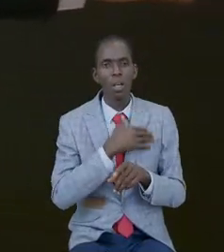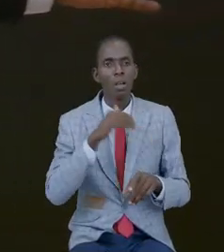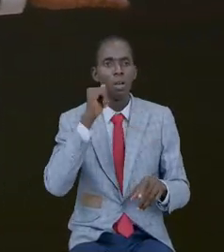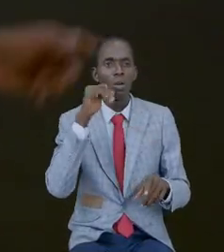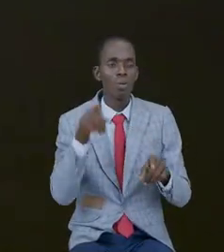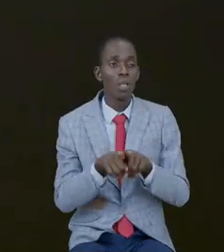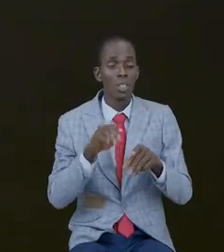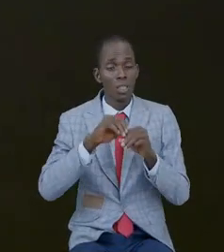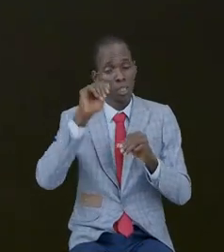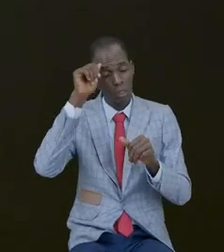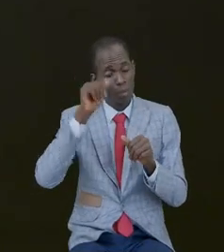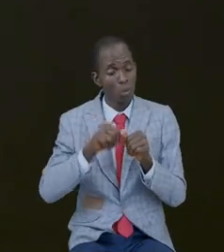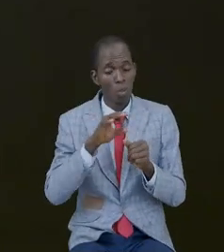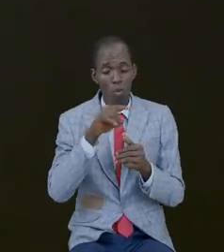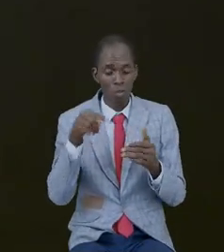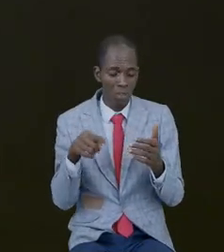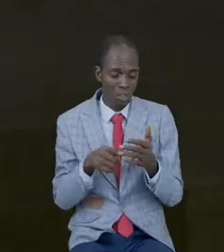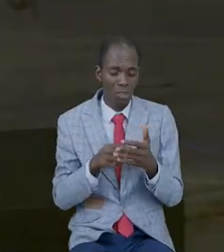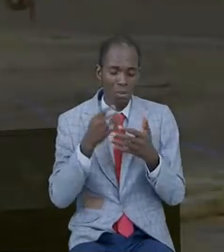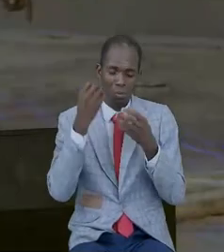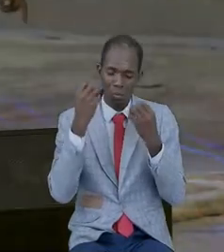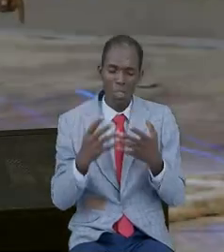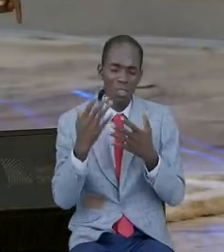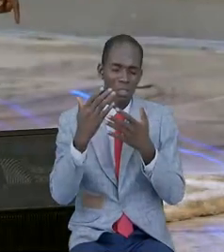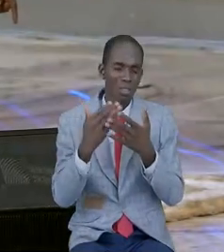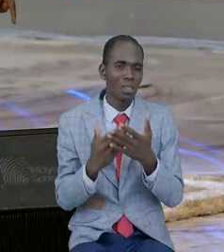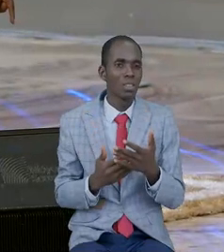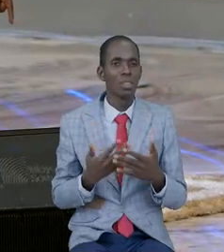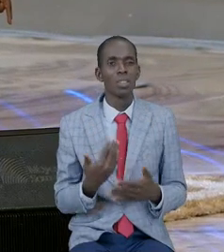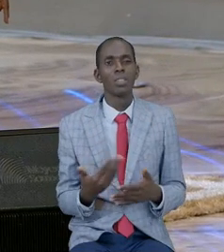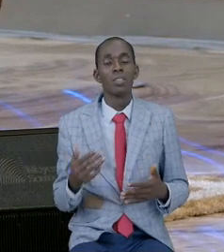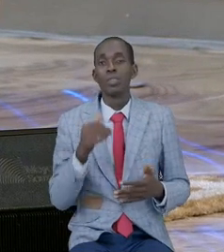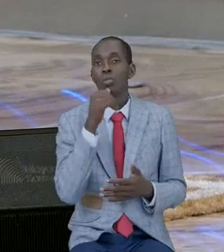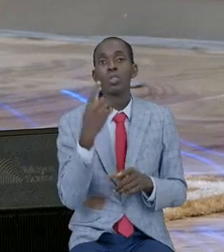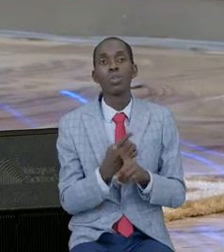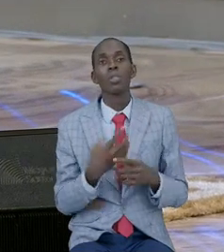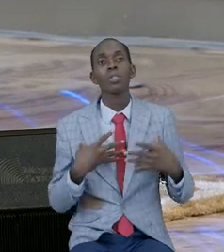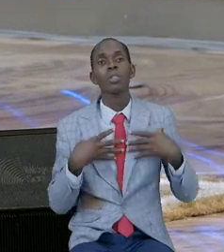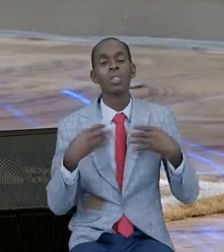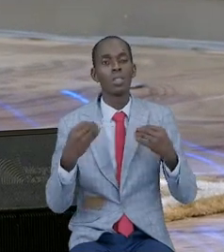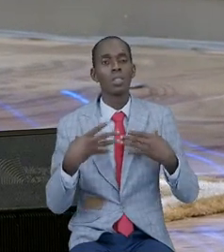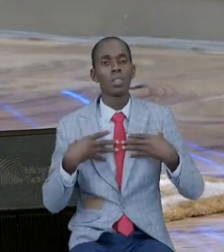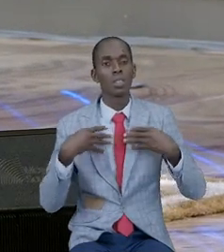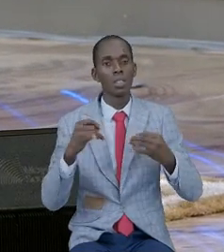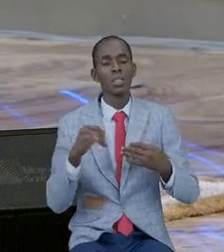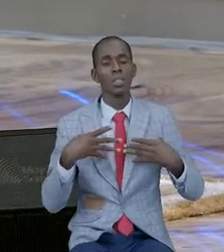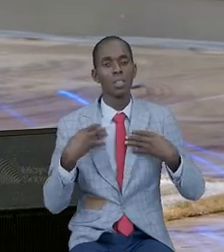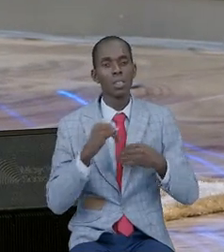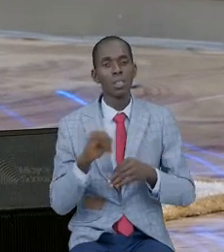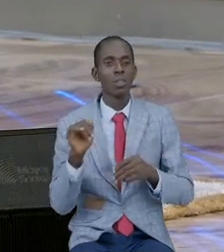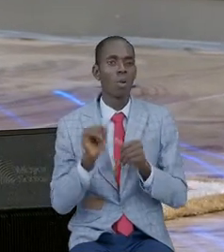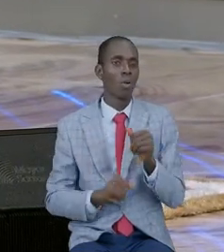things not only one thing healing healing healing all the time not only one thing